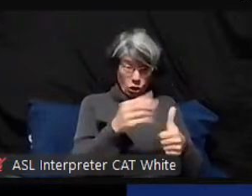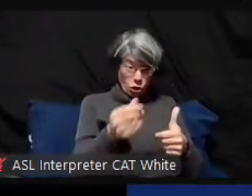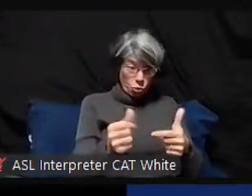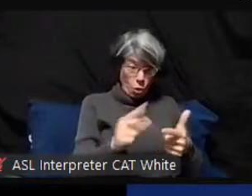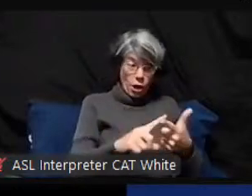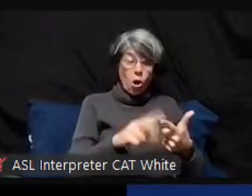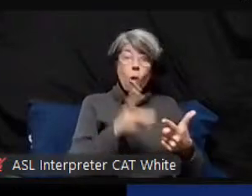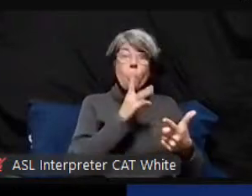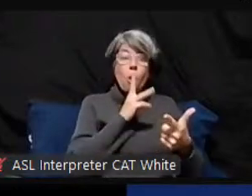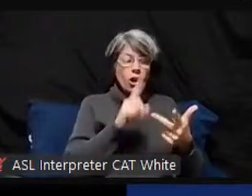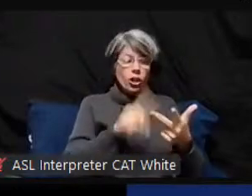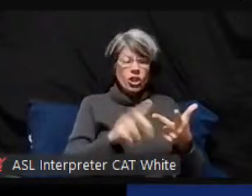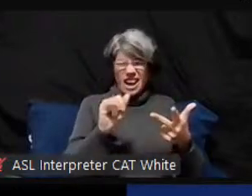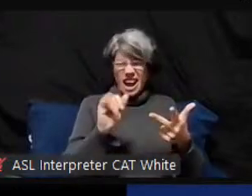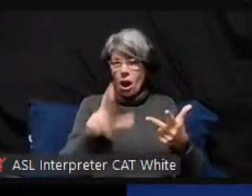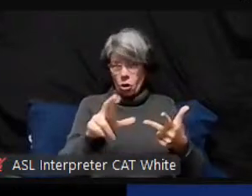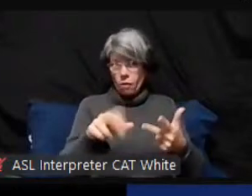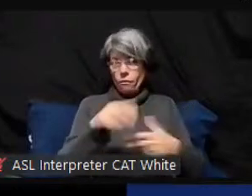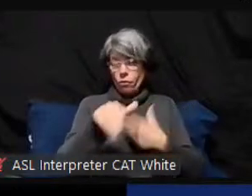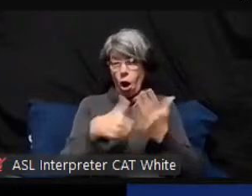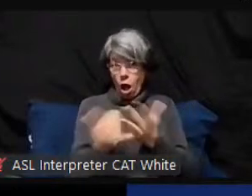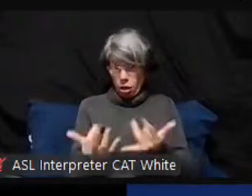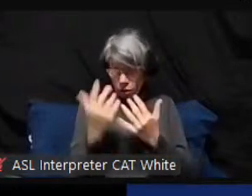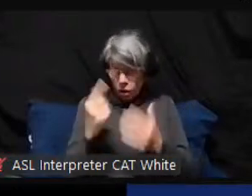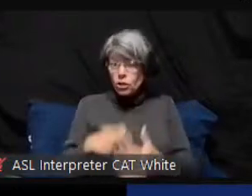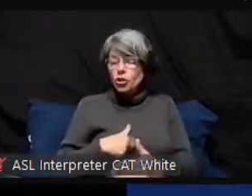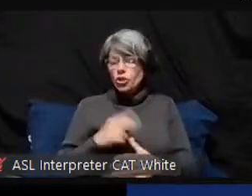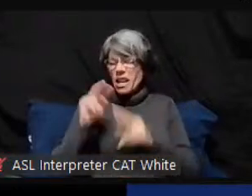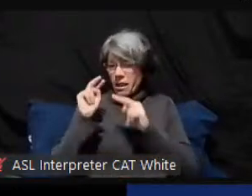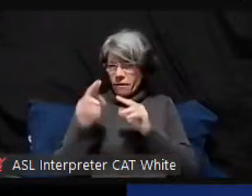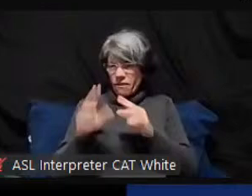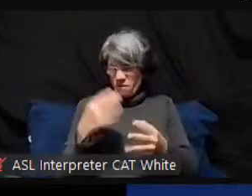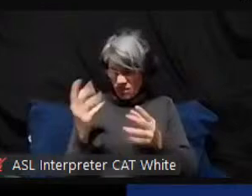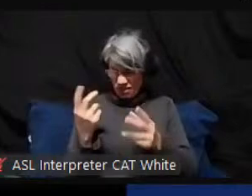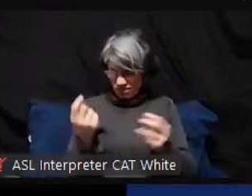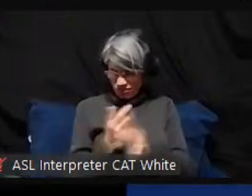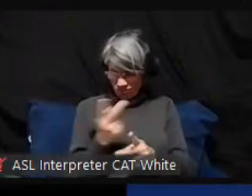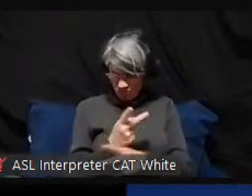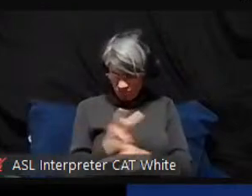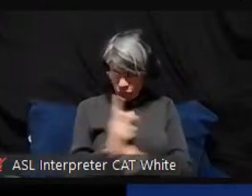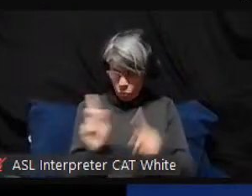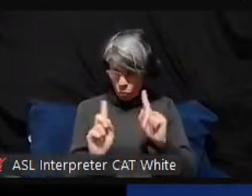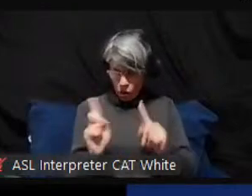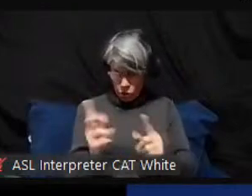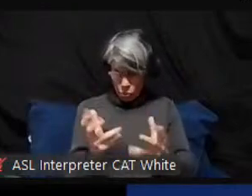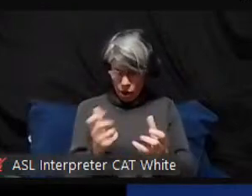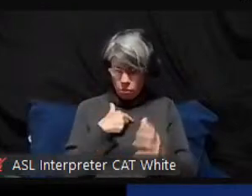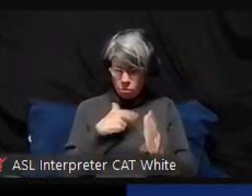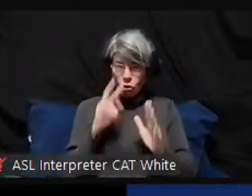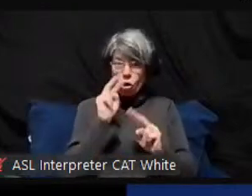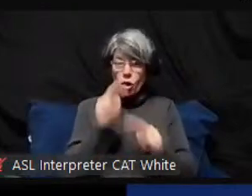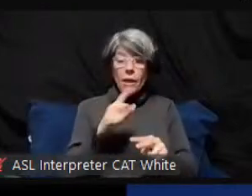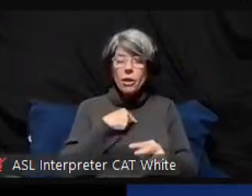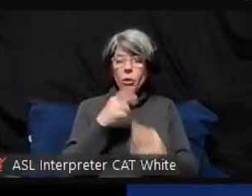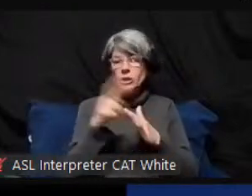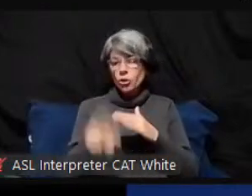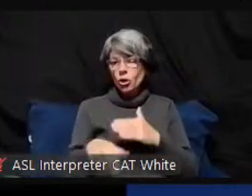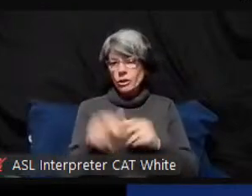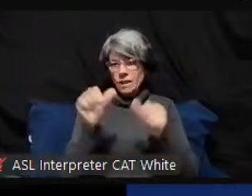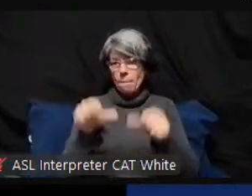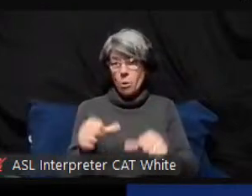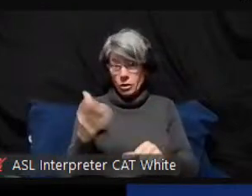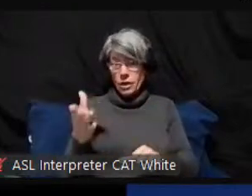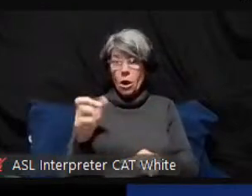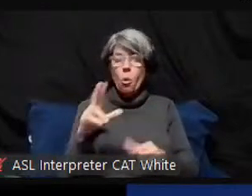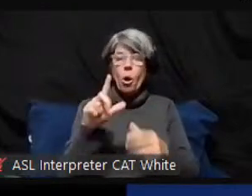air for both burn areas. So you can filter by what you want to look at there. There will be results that are posted there and or links